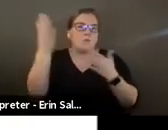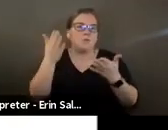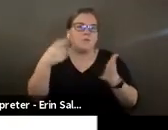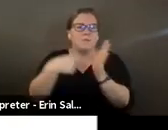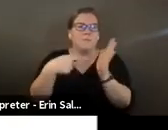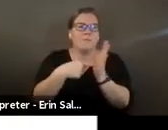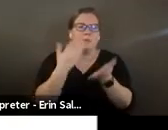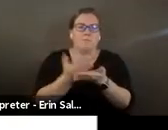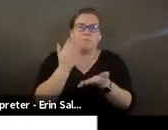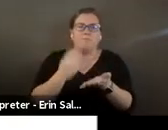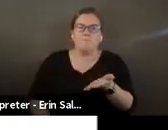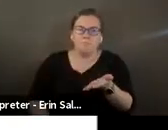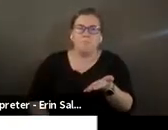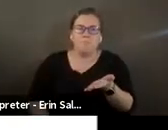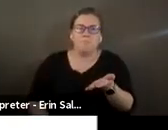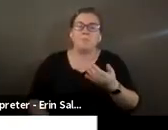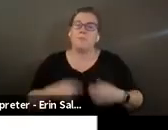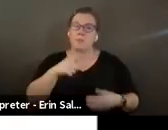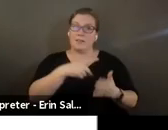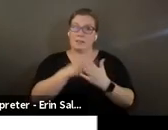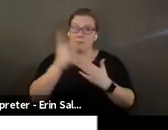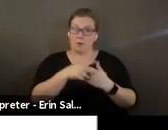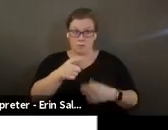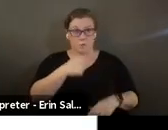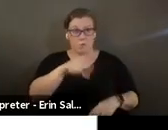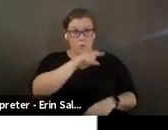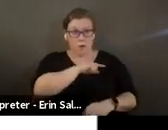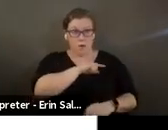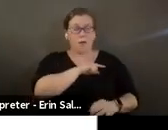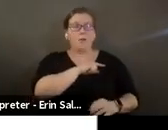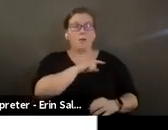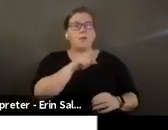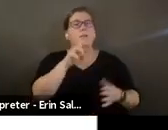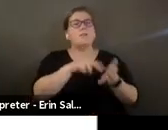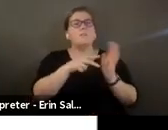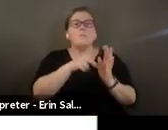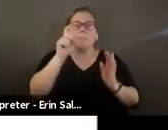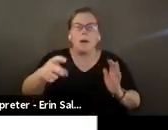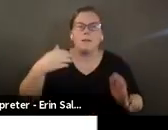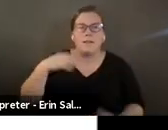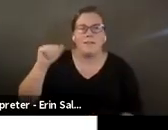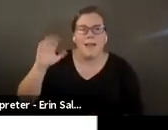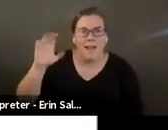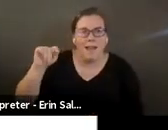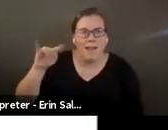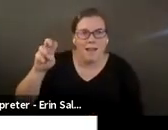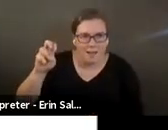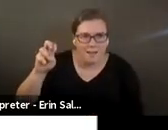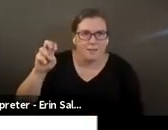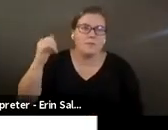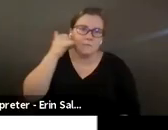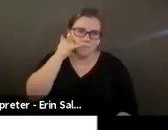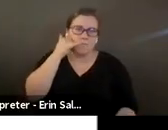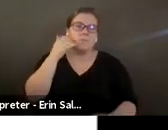So to qualify for this program, the applicant must have active phone service. This could